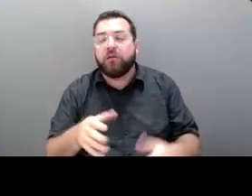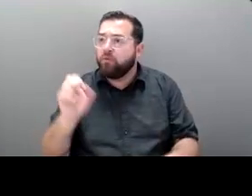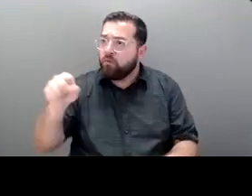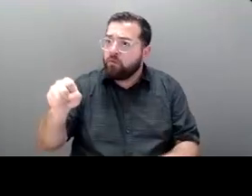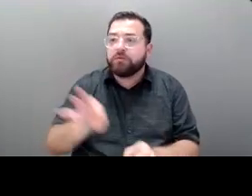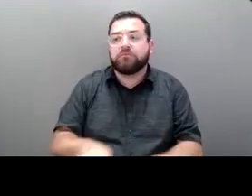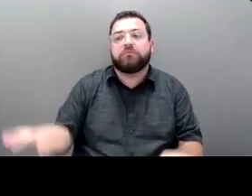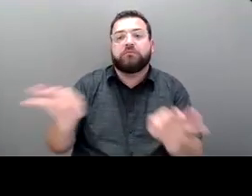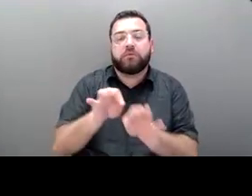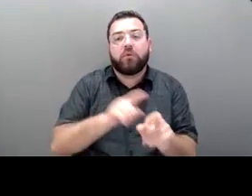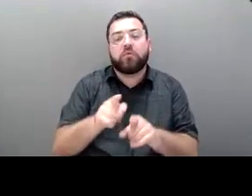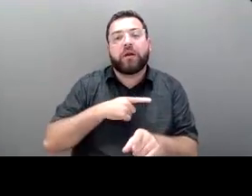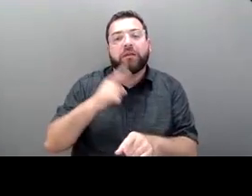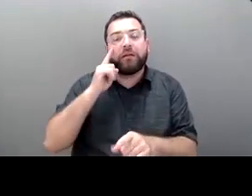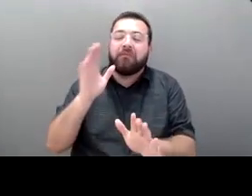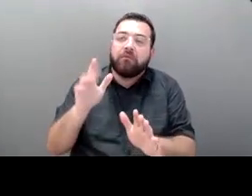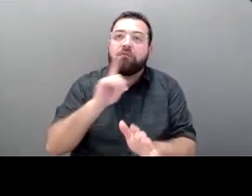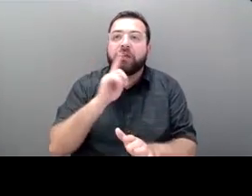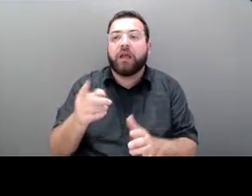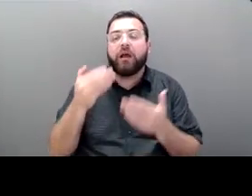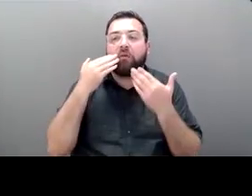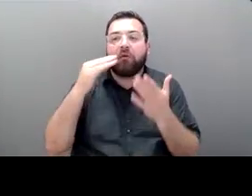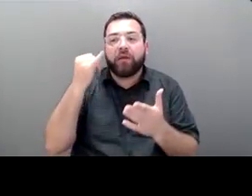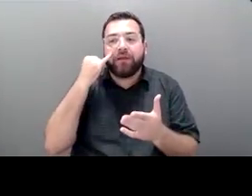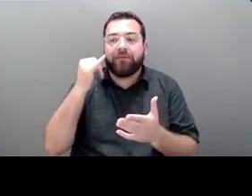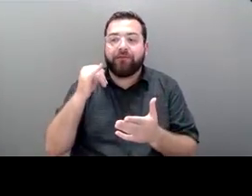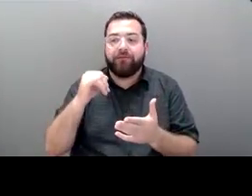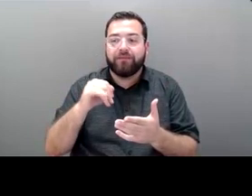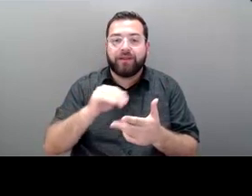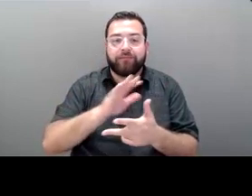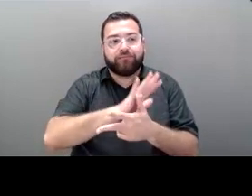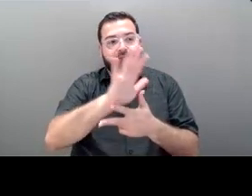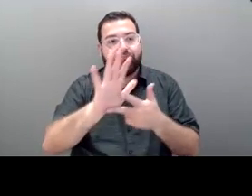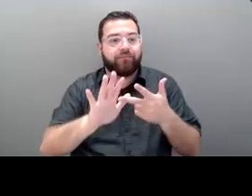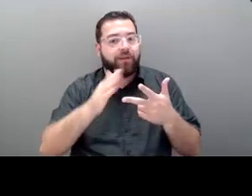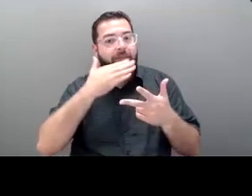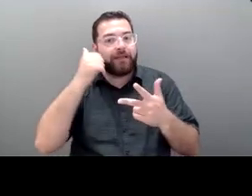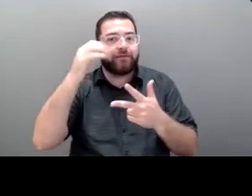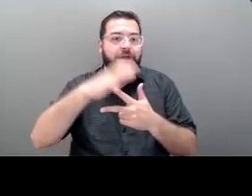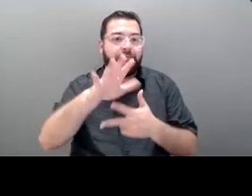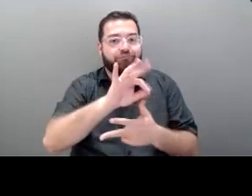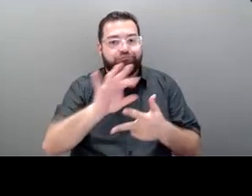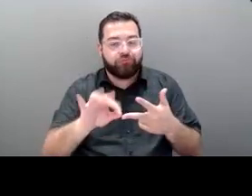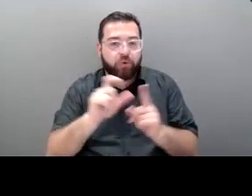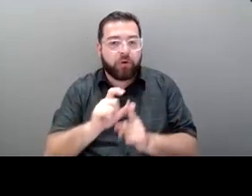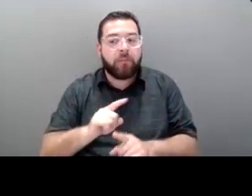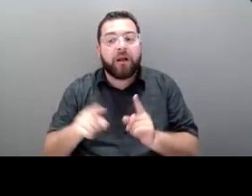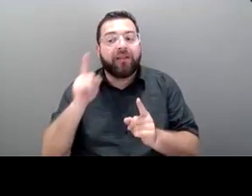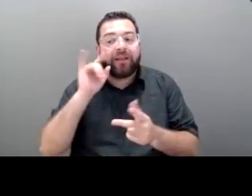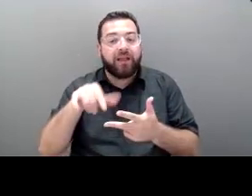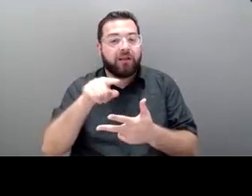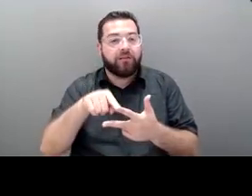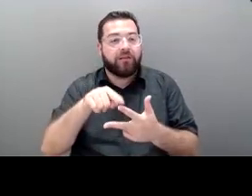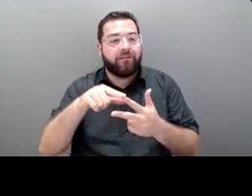I think that's maybe, and again, I don't know if this is really like the Holy Trinity, so to speak, but I do think that's where fairness comes into play, right?